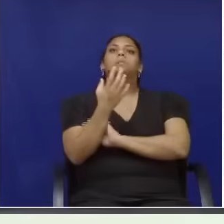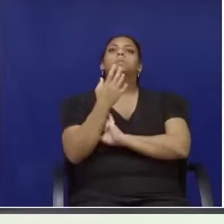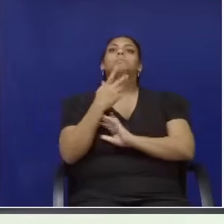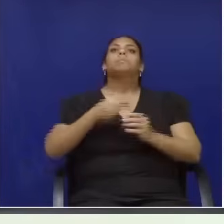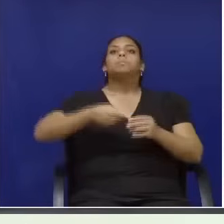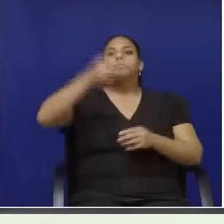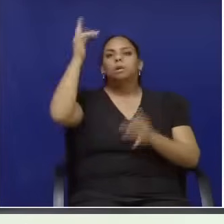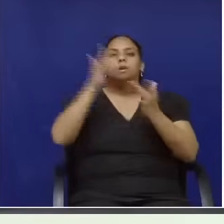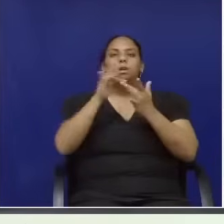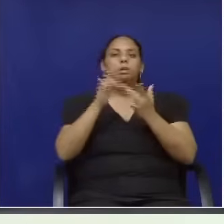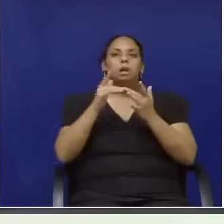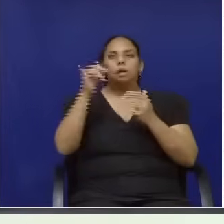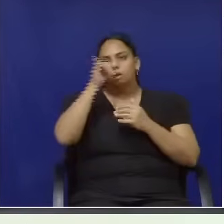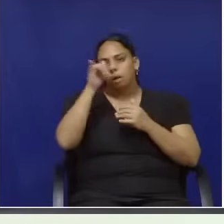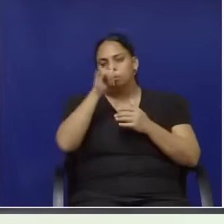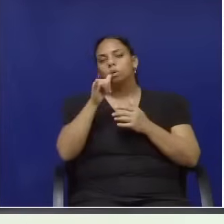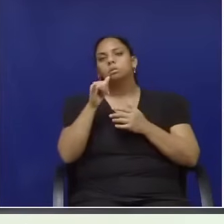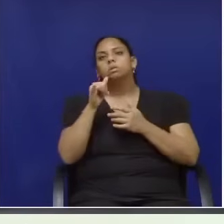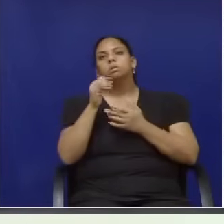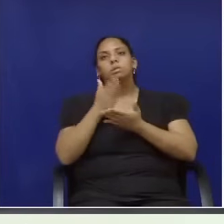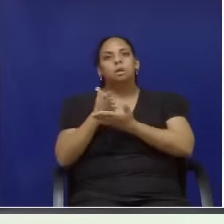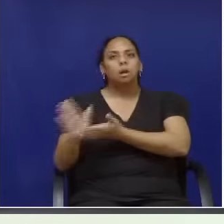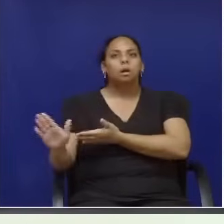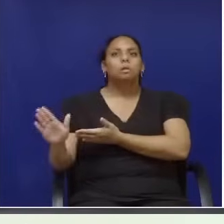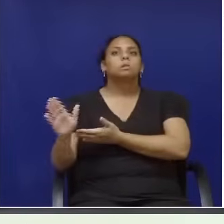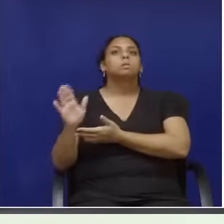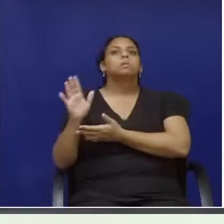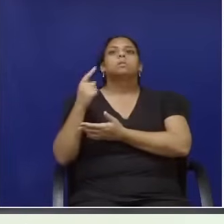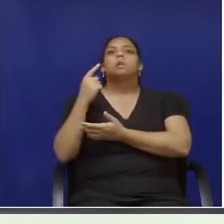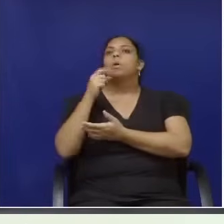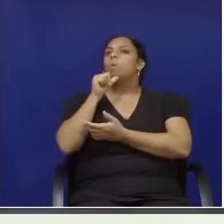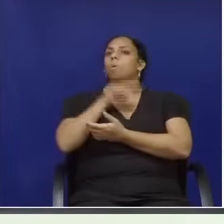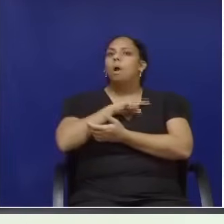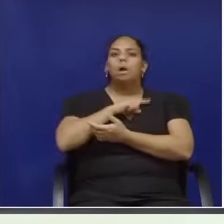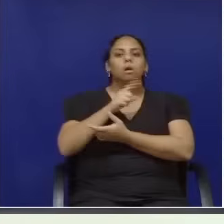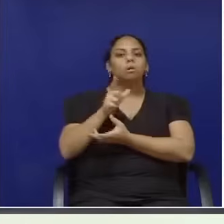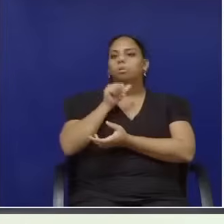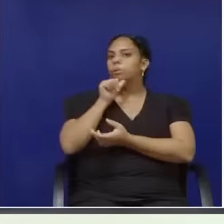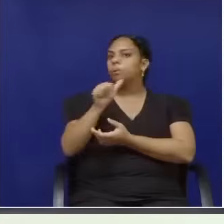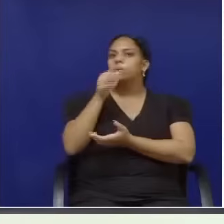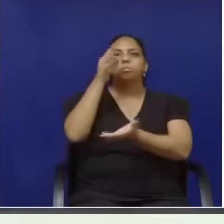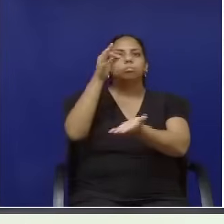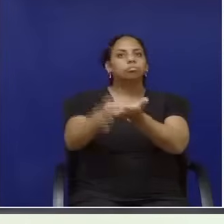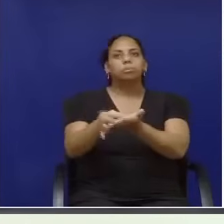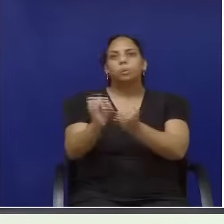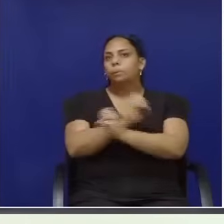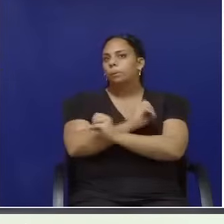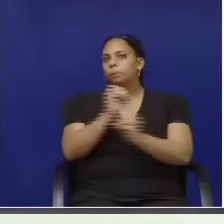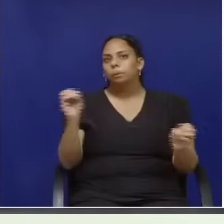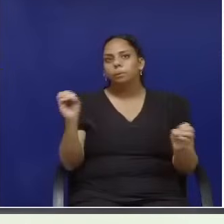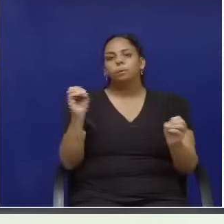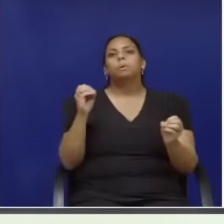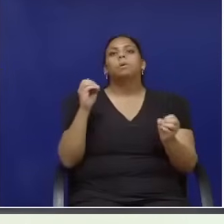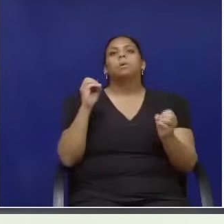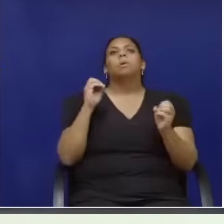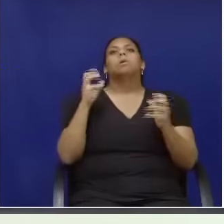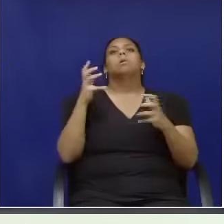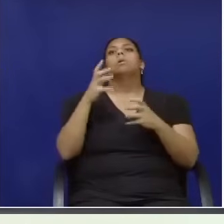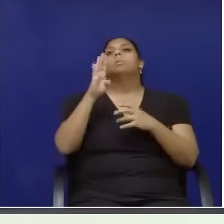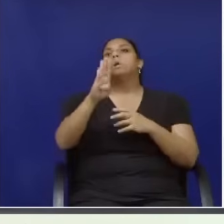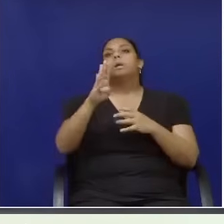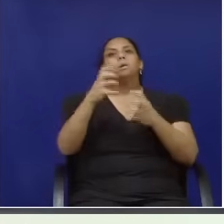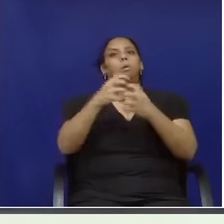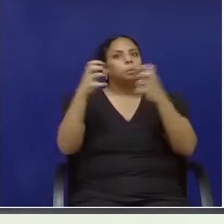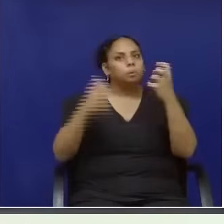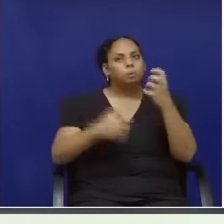crime stations was declined as no requests were received. B, not applicable.